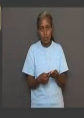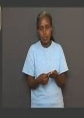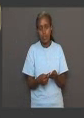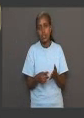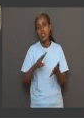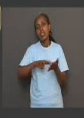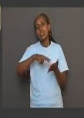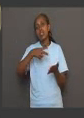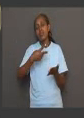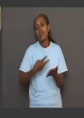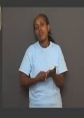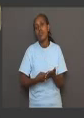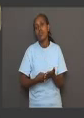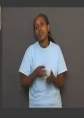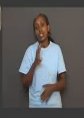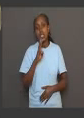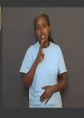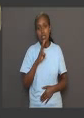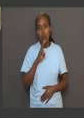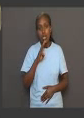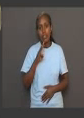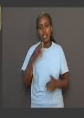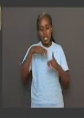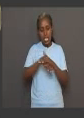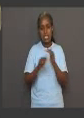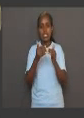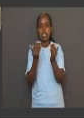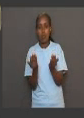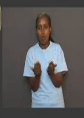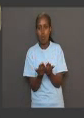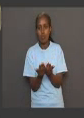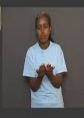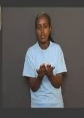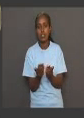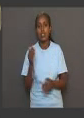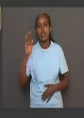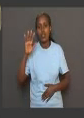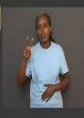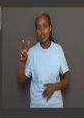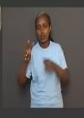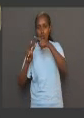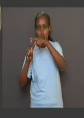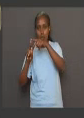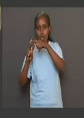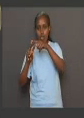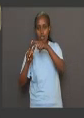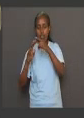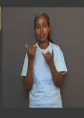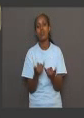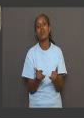Therefore, the volume of the water in the bowl is 52